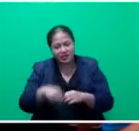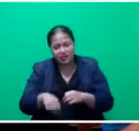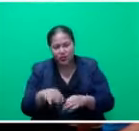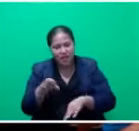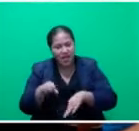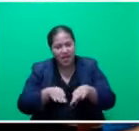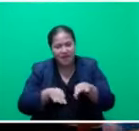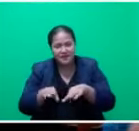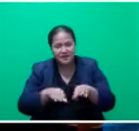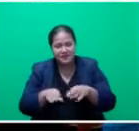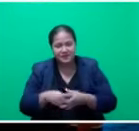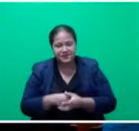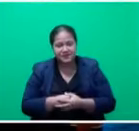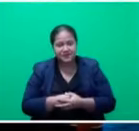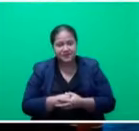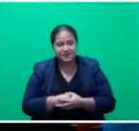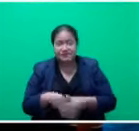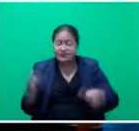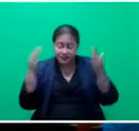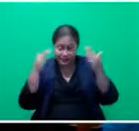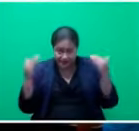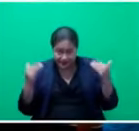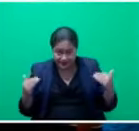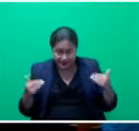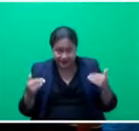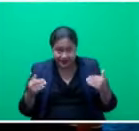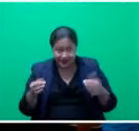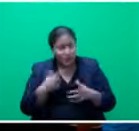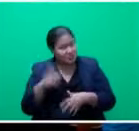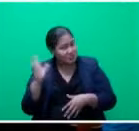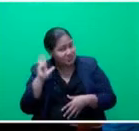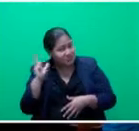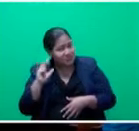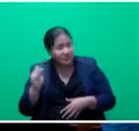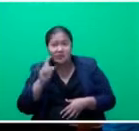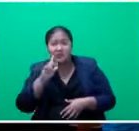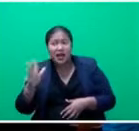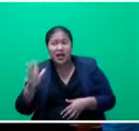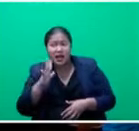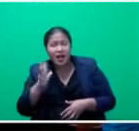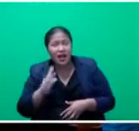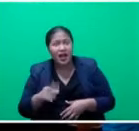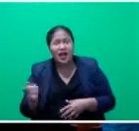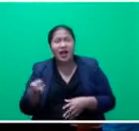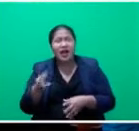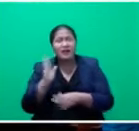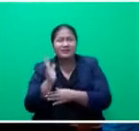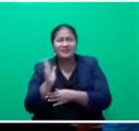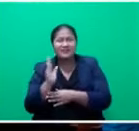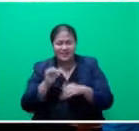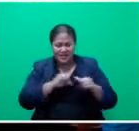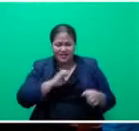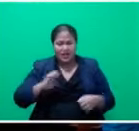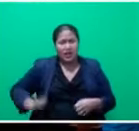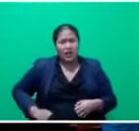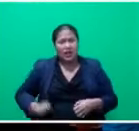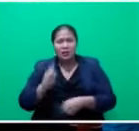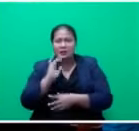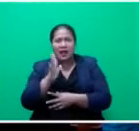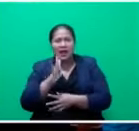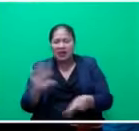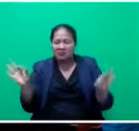with all respect to His Excellency, his speech was a zero content zone. That is the speech his government wrote for